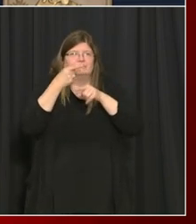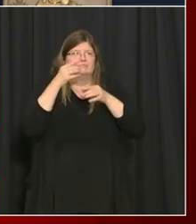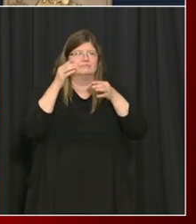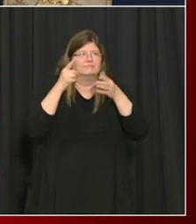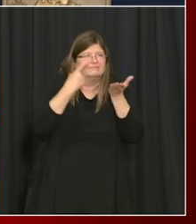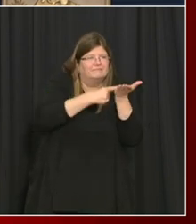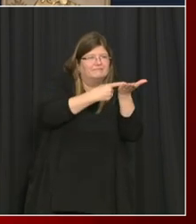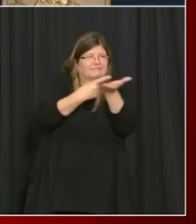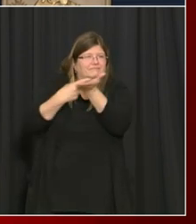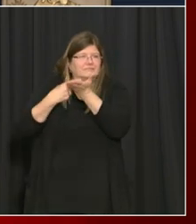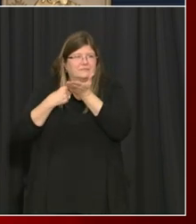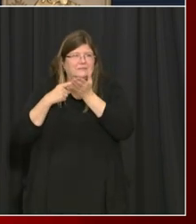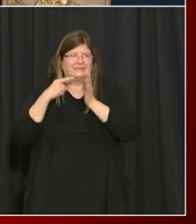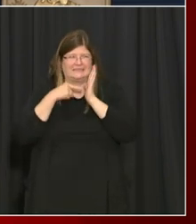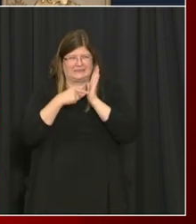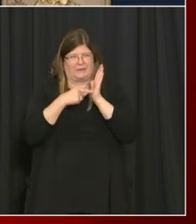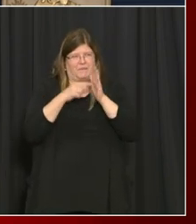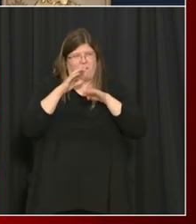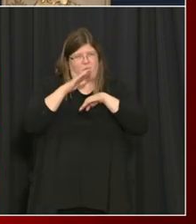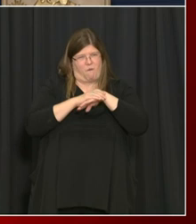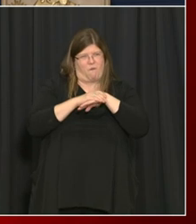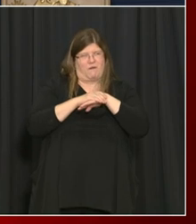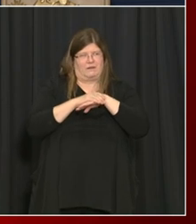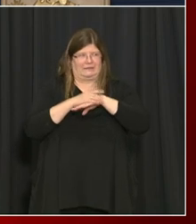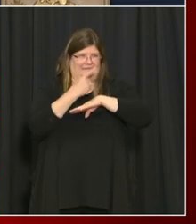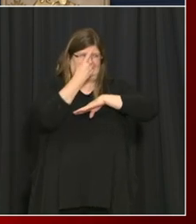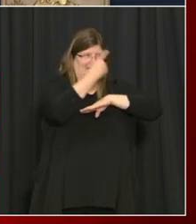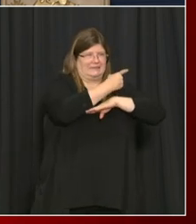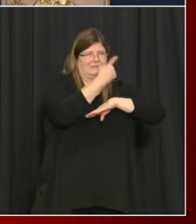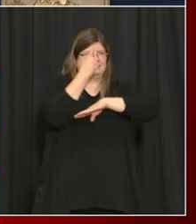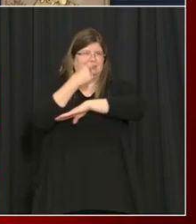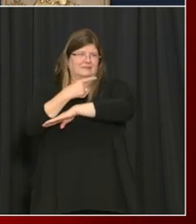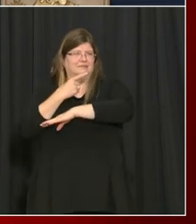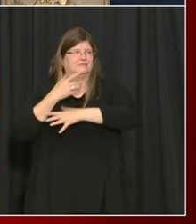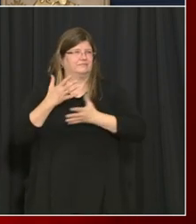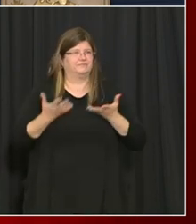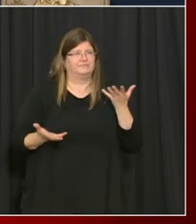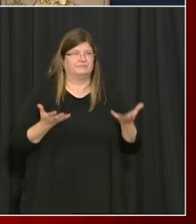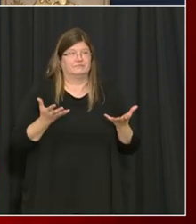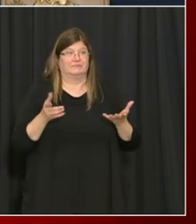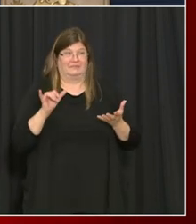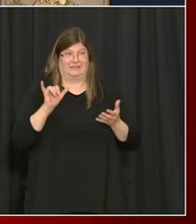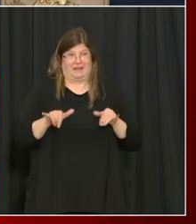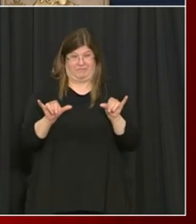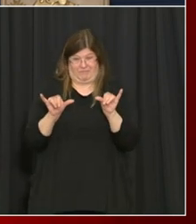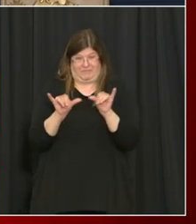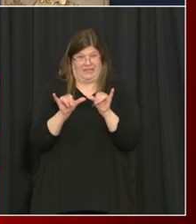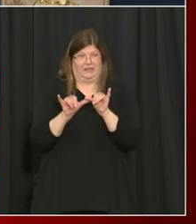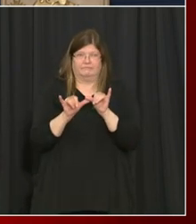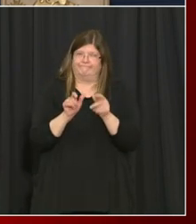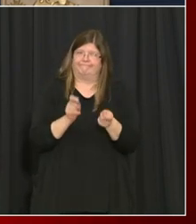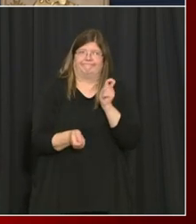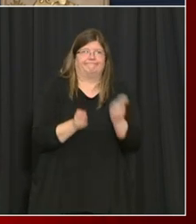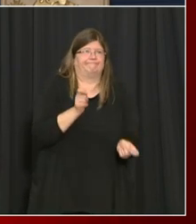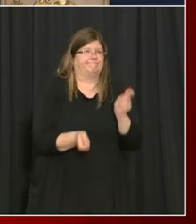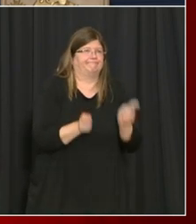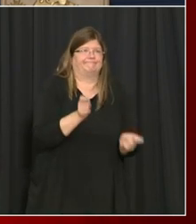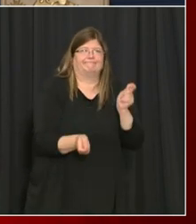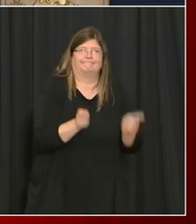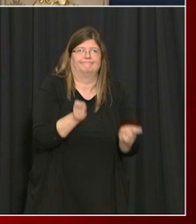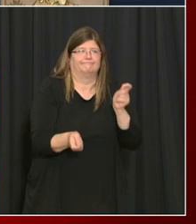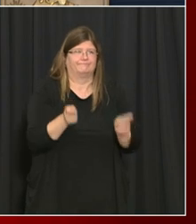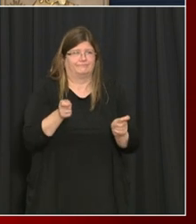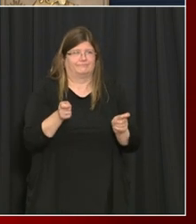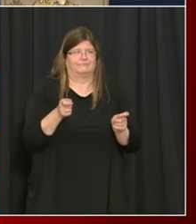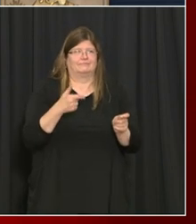the symptom onset dates. So that metric has changed. We